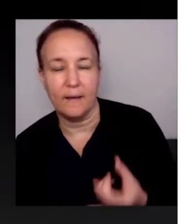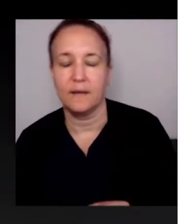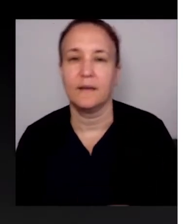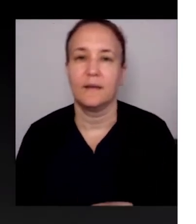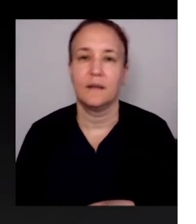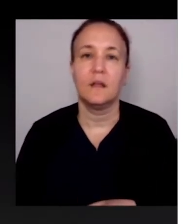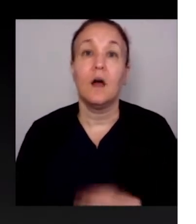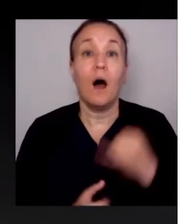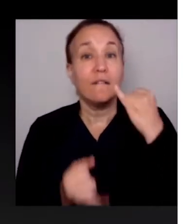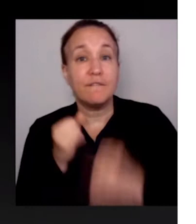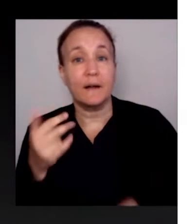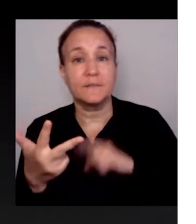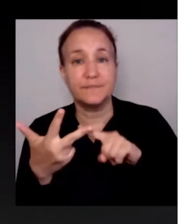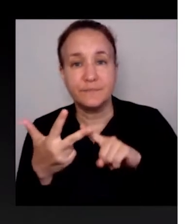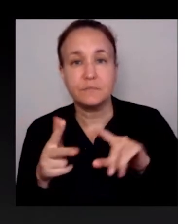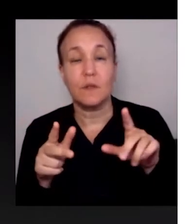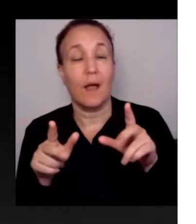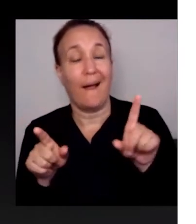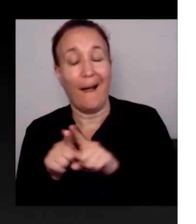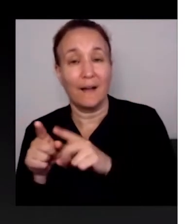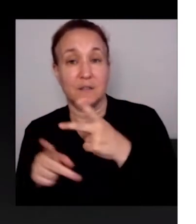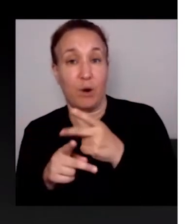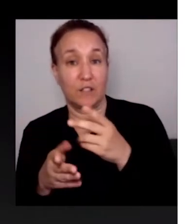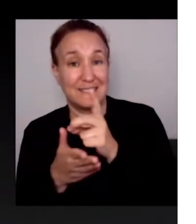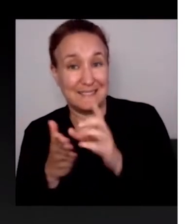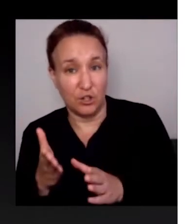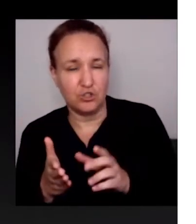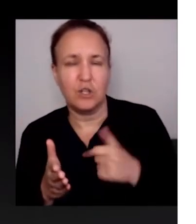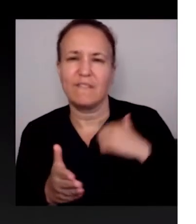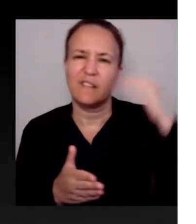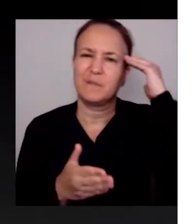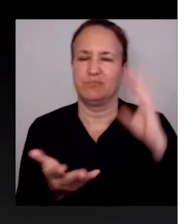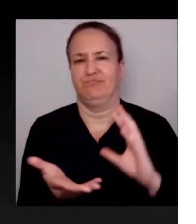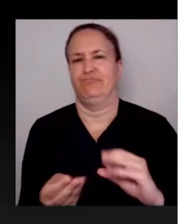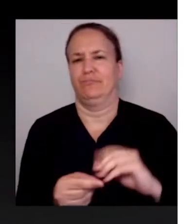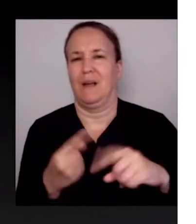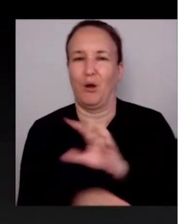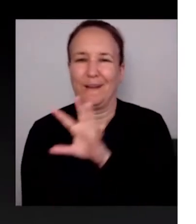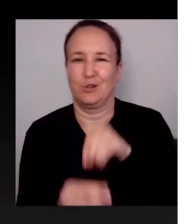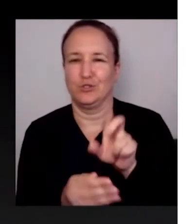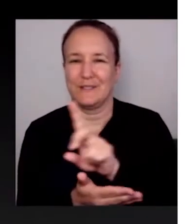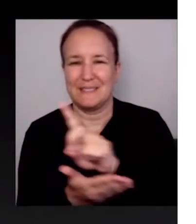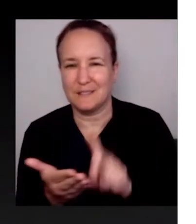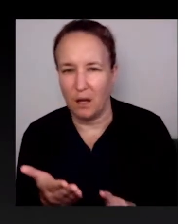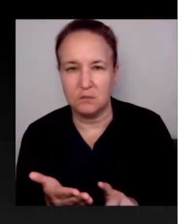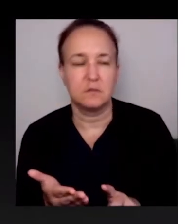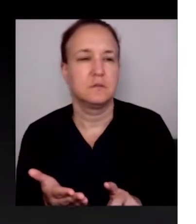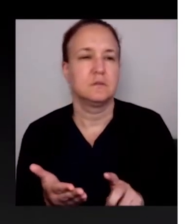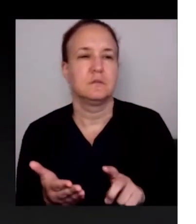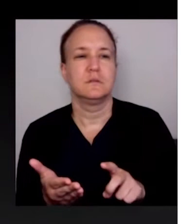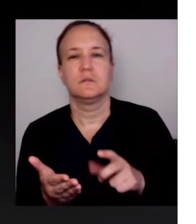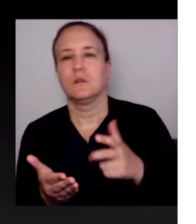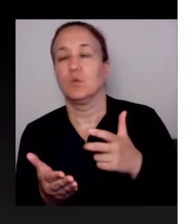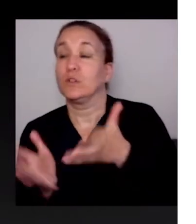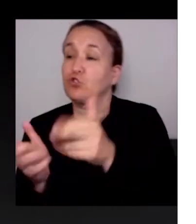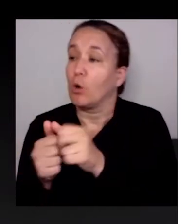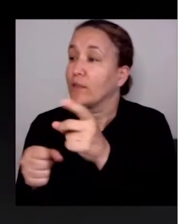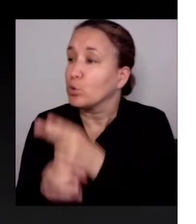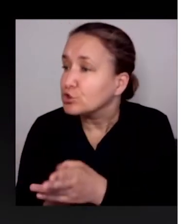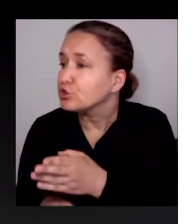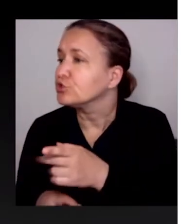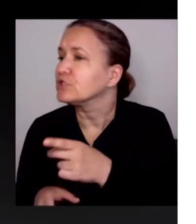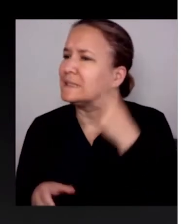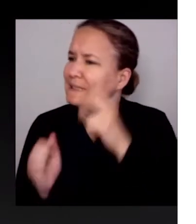Finally, as product designers, there's this familiar narrative about inclusive design where we go out and talk to users, observe how they interact